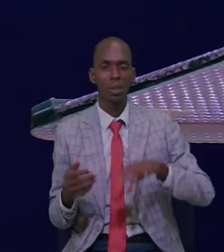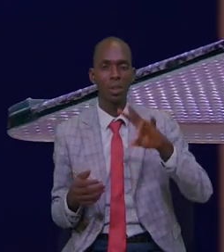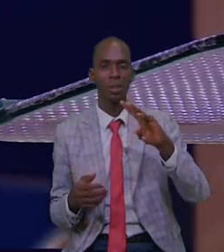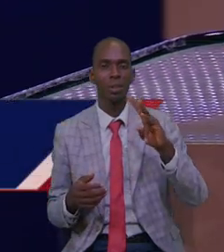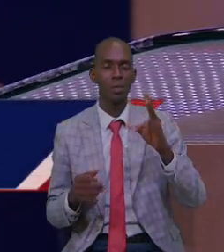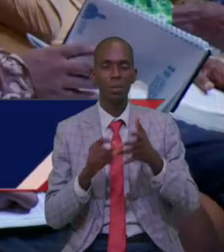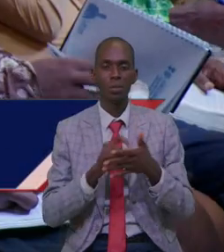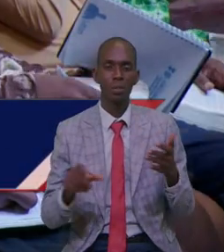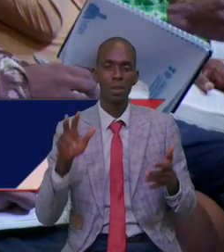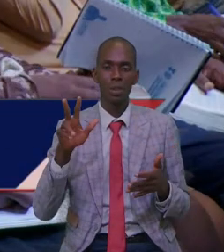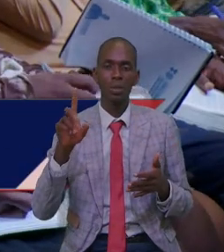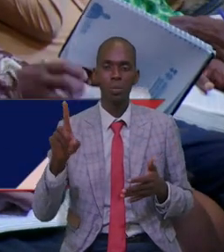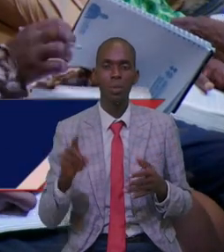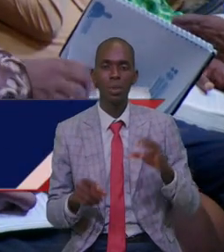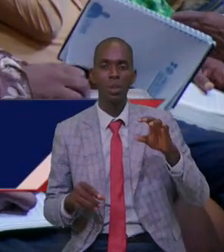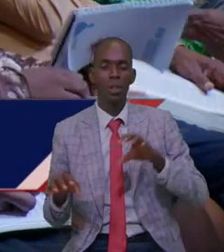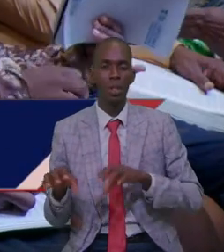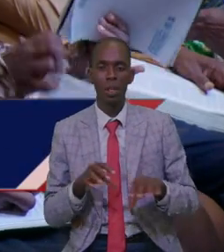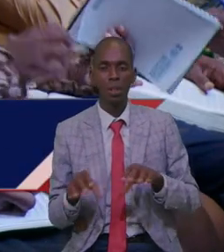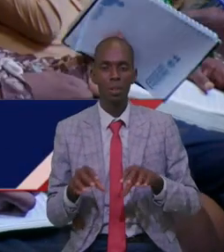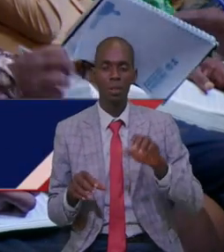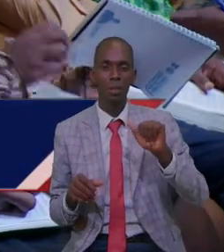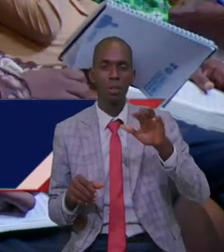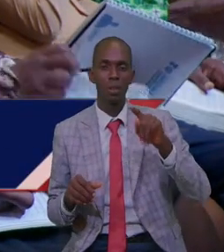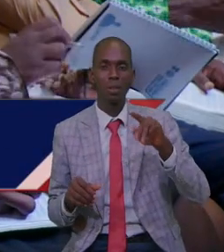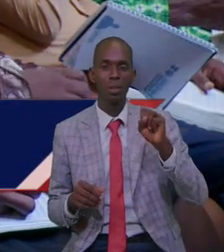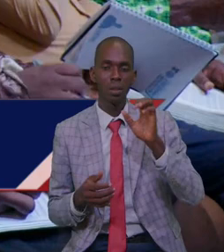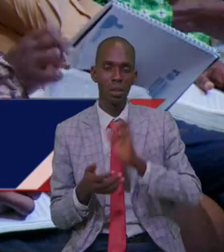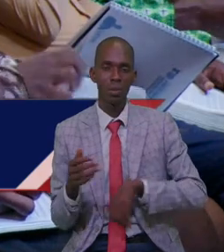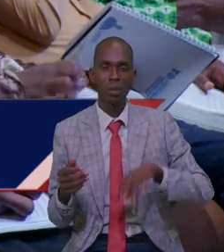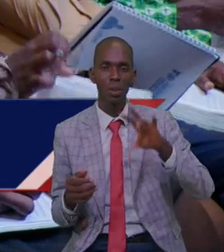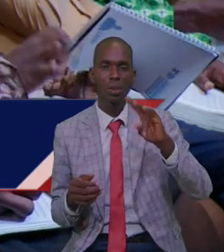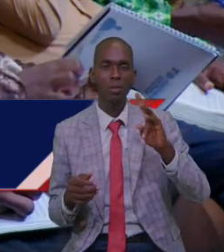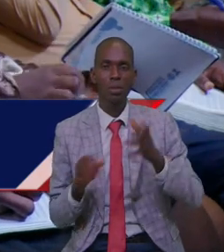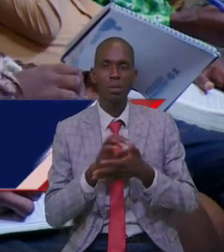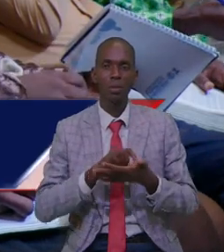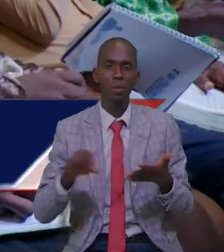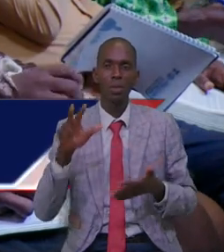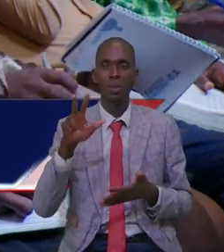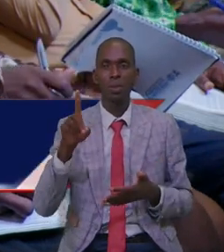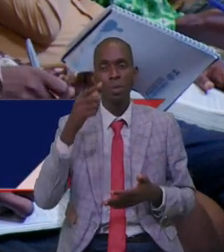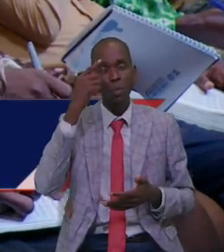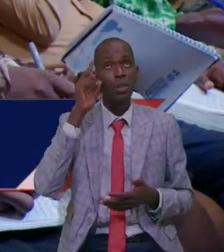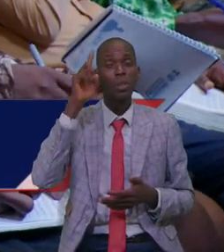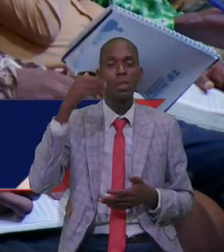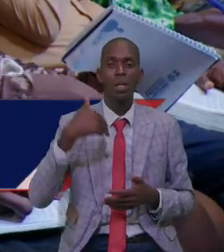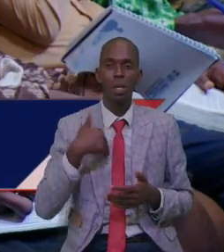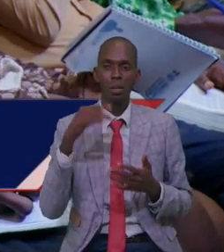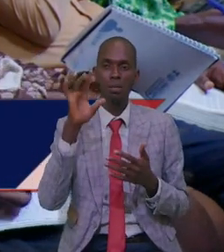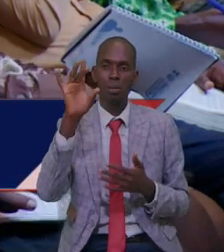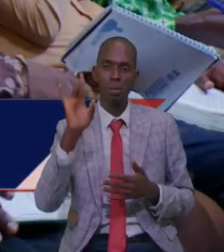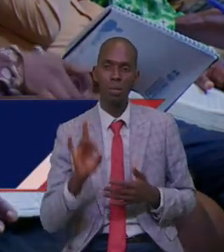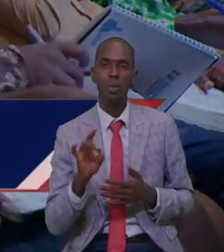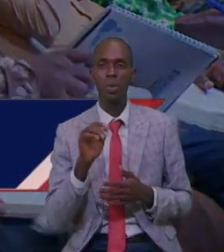verse 31. Acts chapter 17, verse 31, because he has appointed a